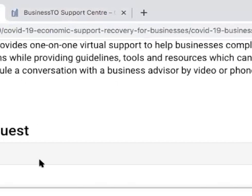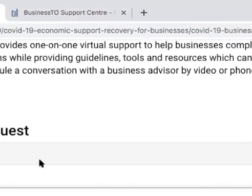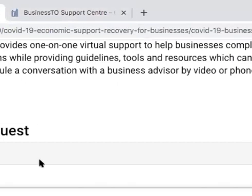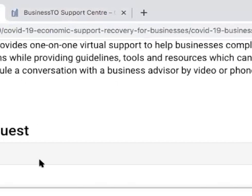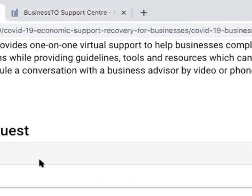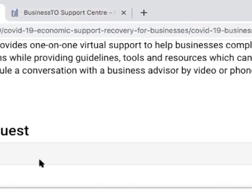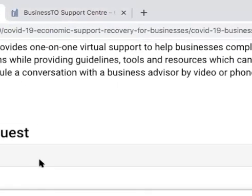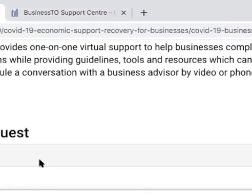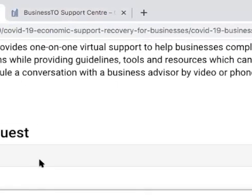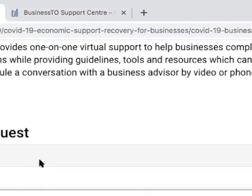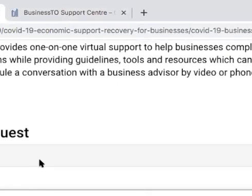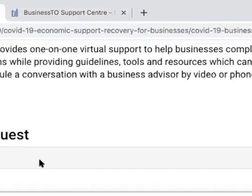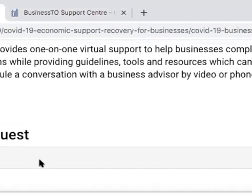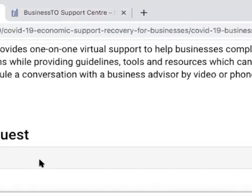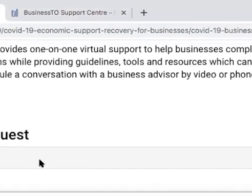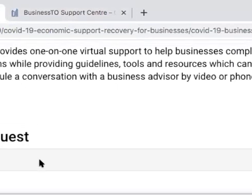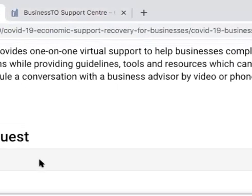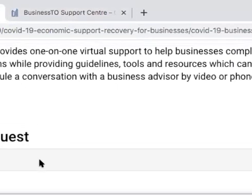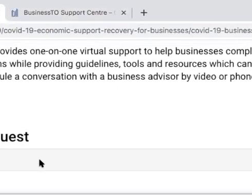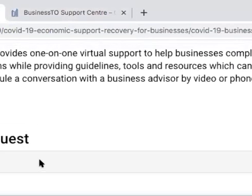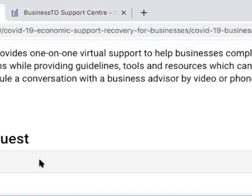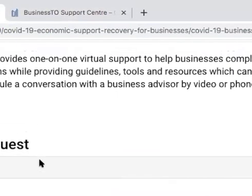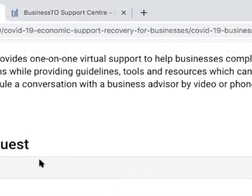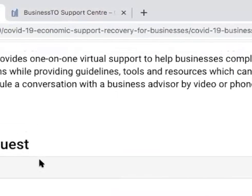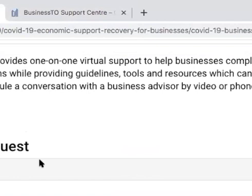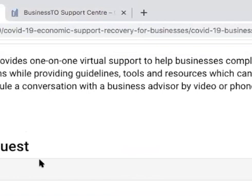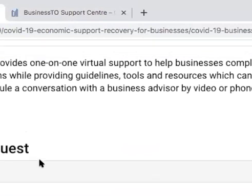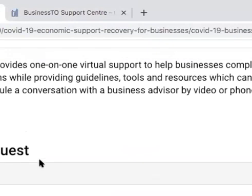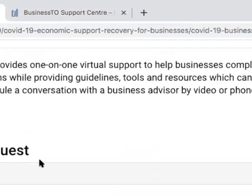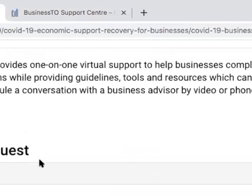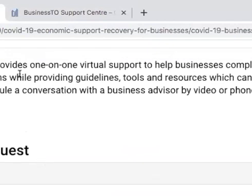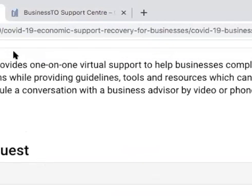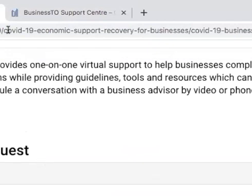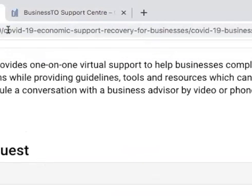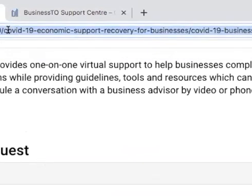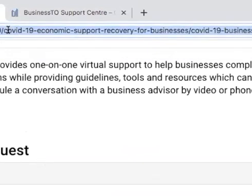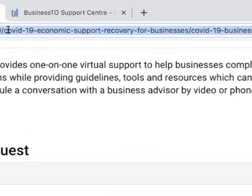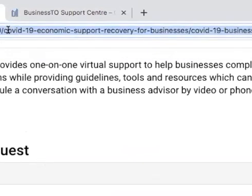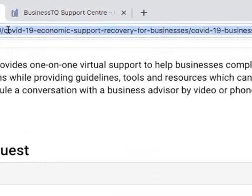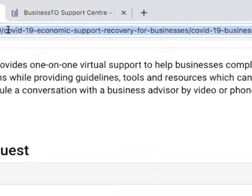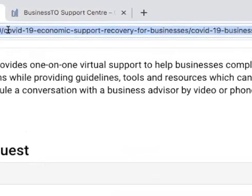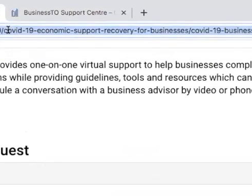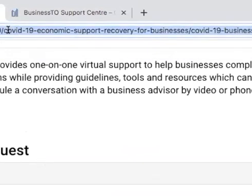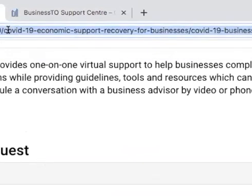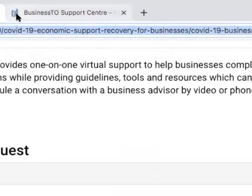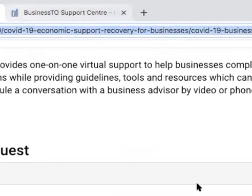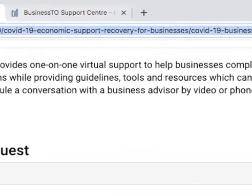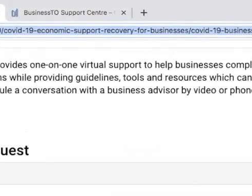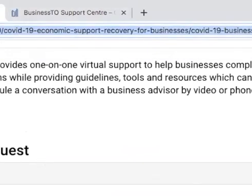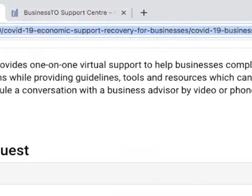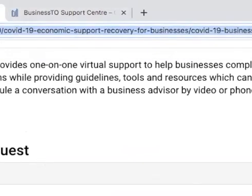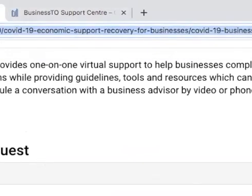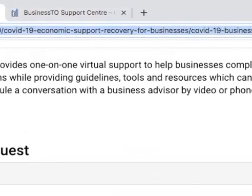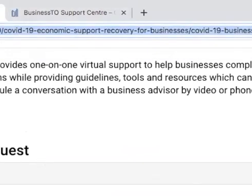call center. And as such, you can go to this page, put in your information with your question, and then within 24